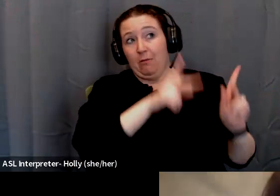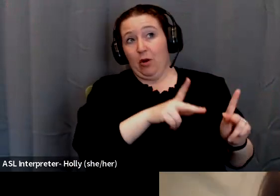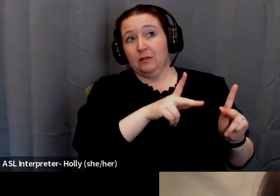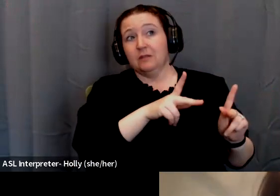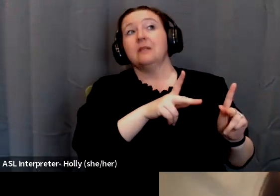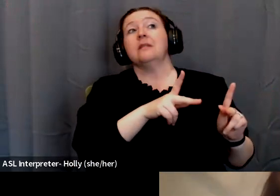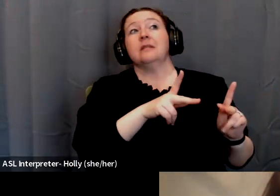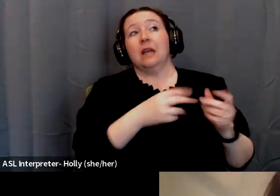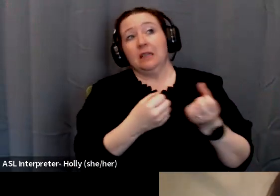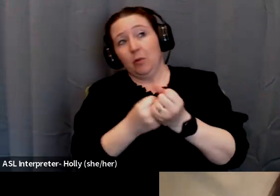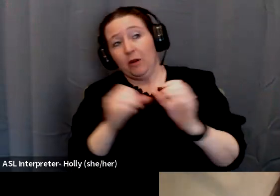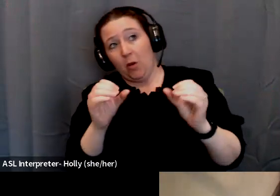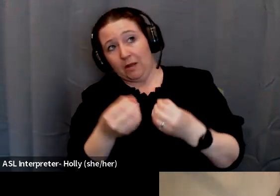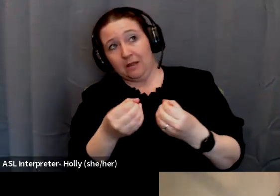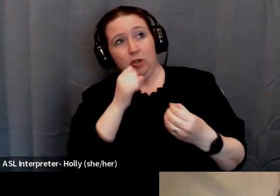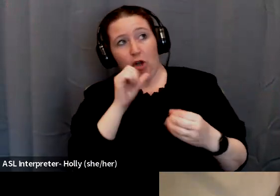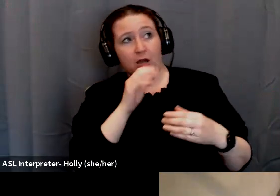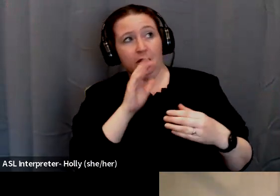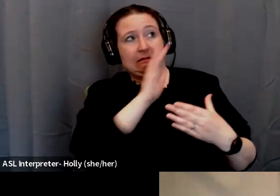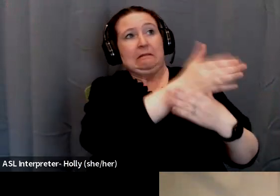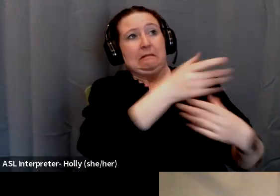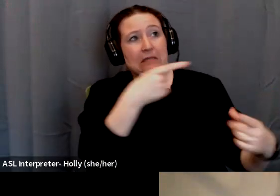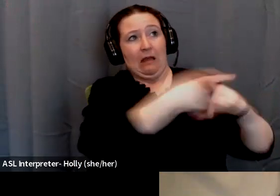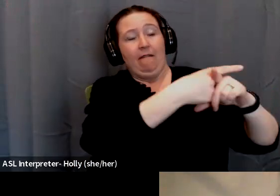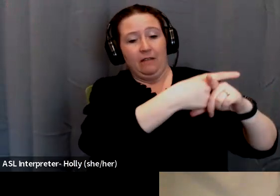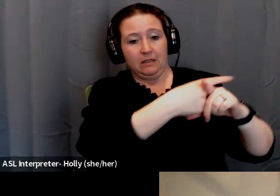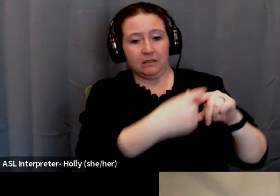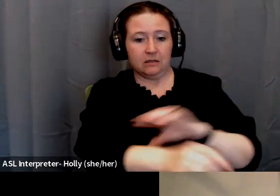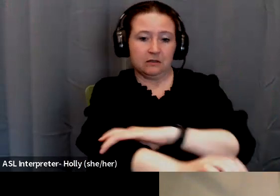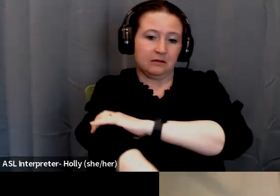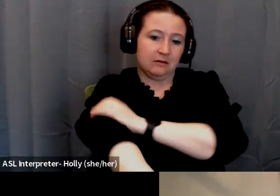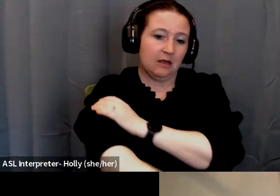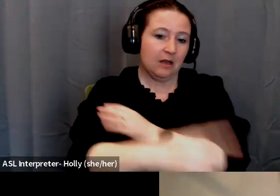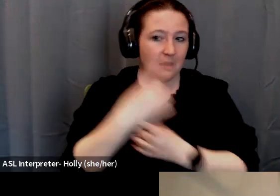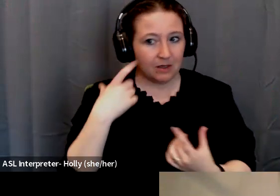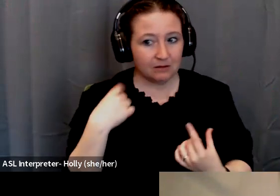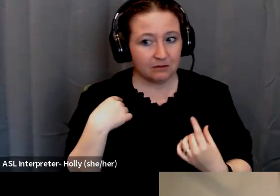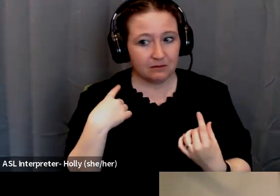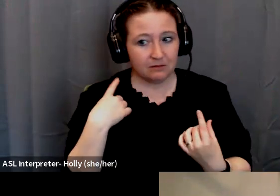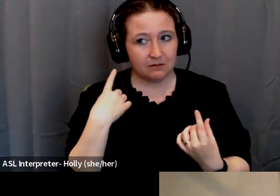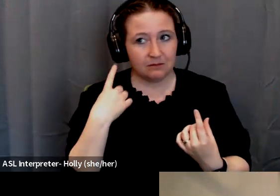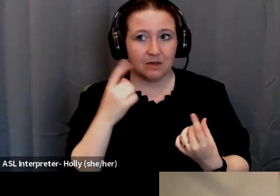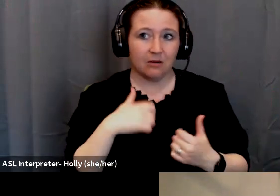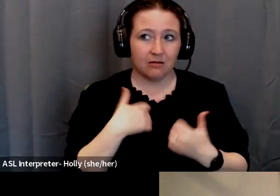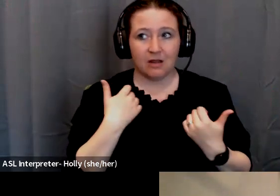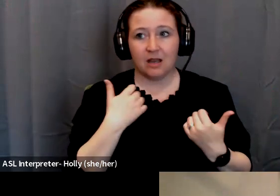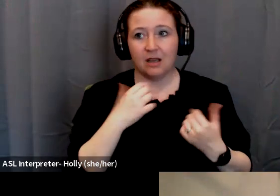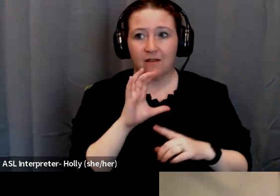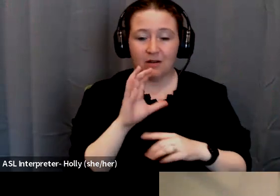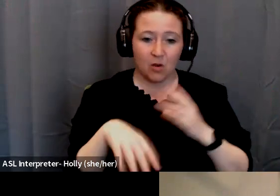a conflict, especially given the changes that have happened in our world, and people,